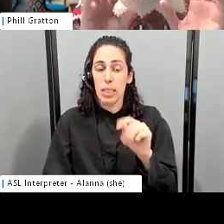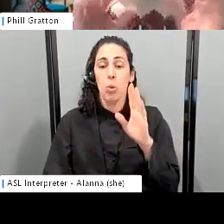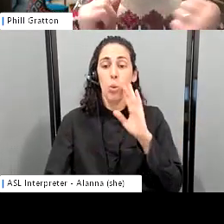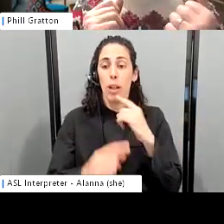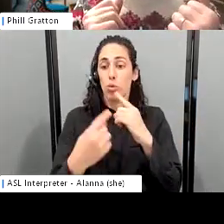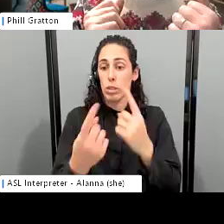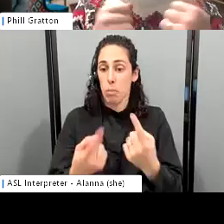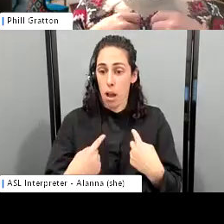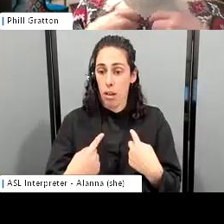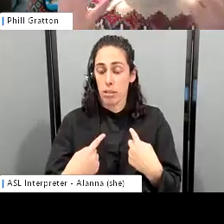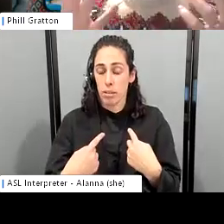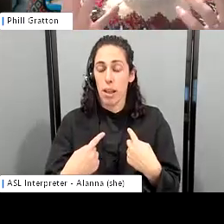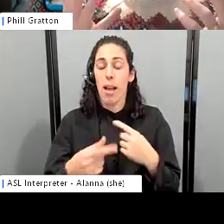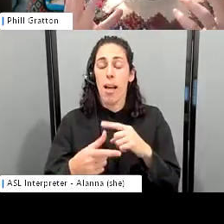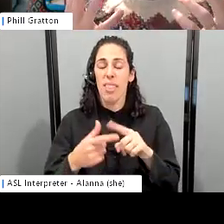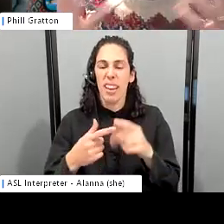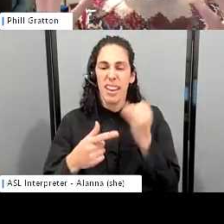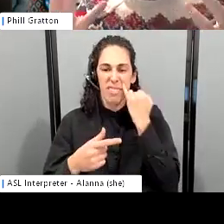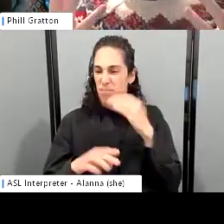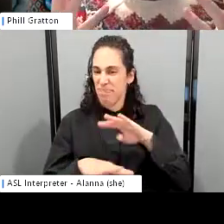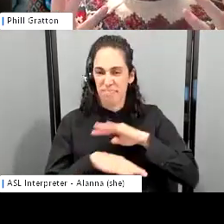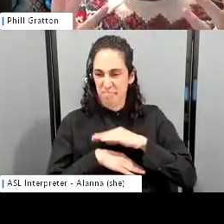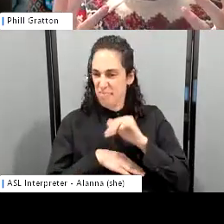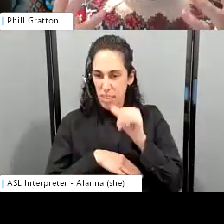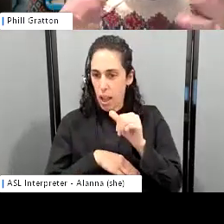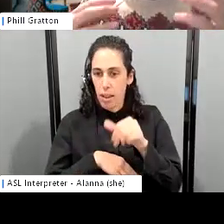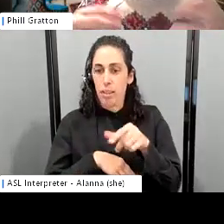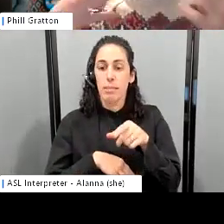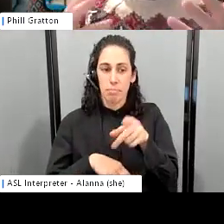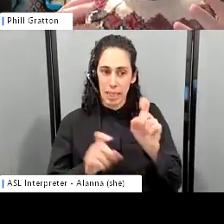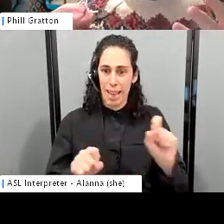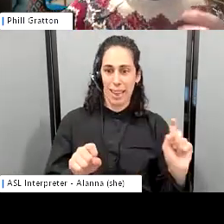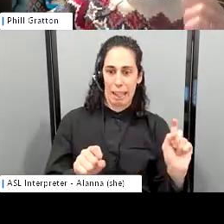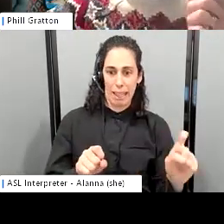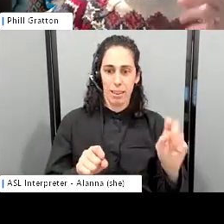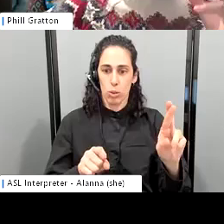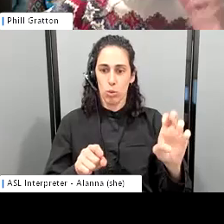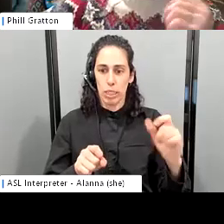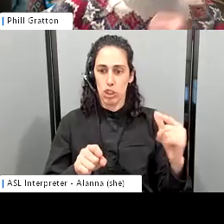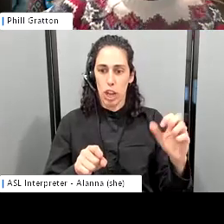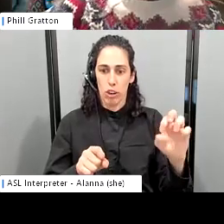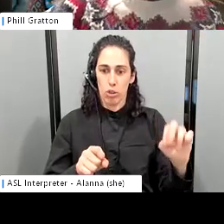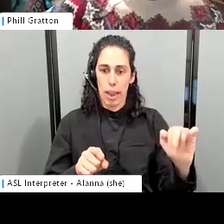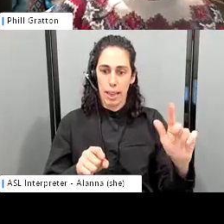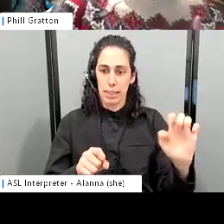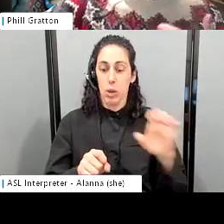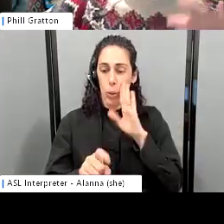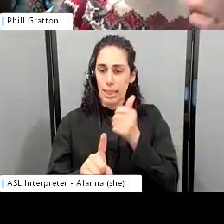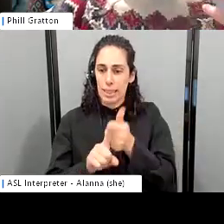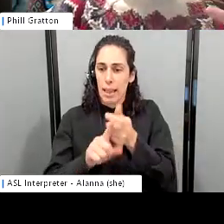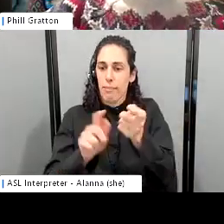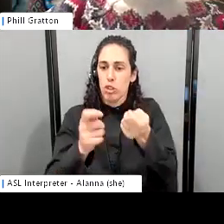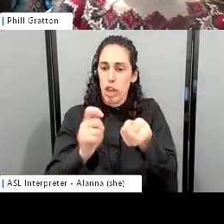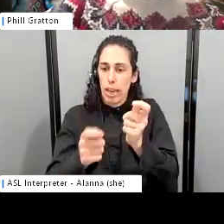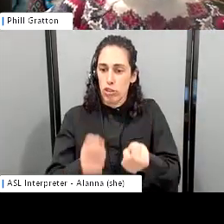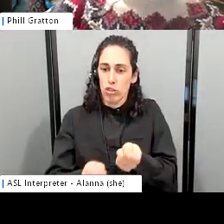So if you're not happy with it, you can just ask it to regenerate it, and it's going to try again and try and give you a better answer. So